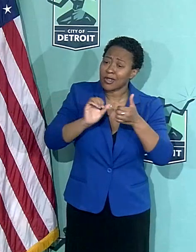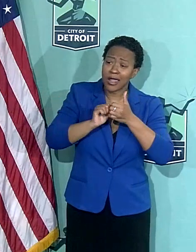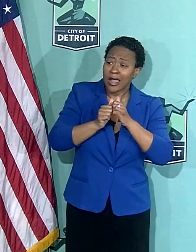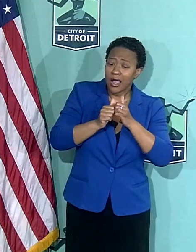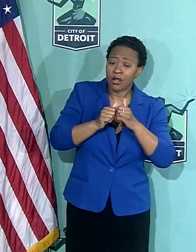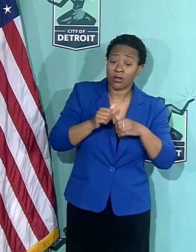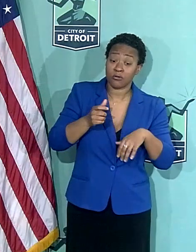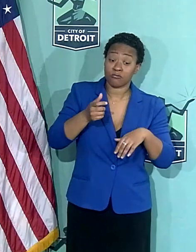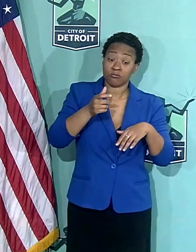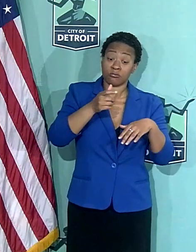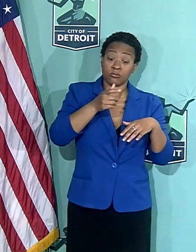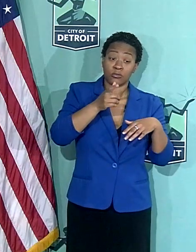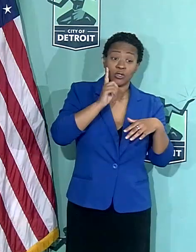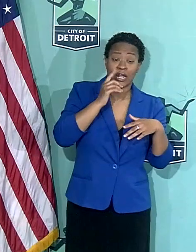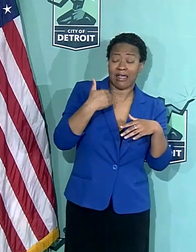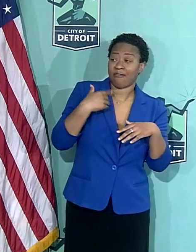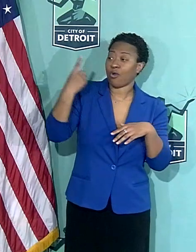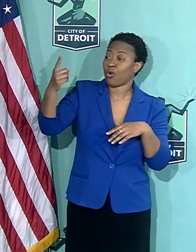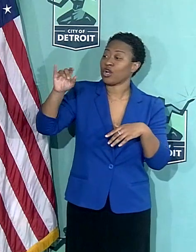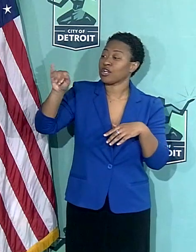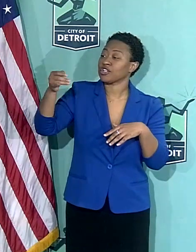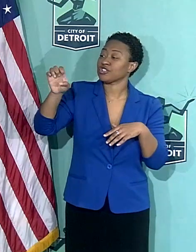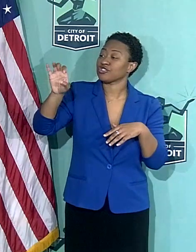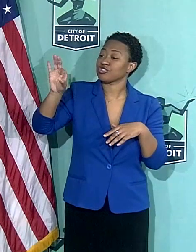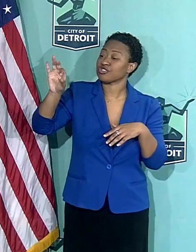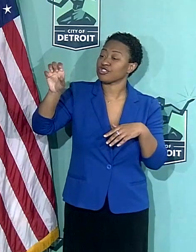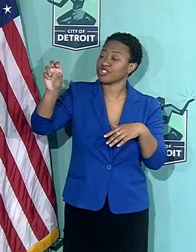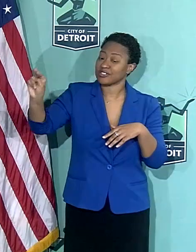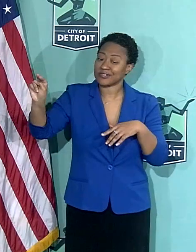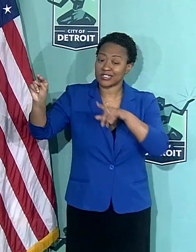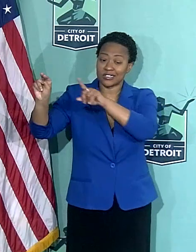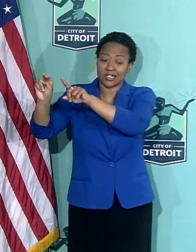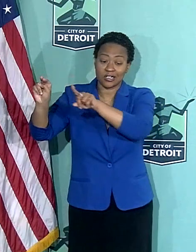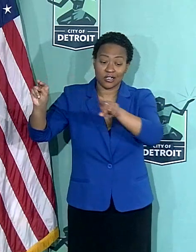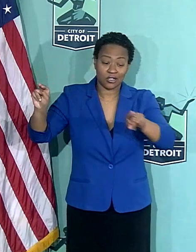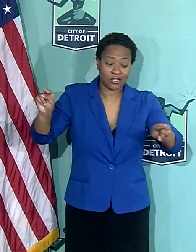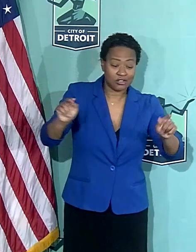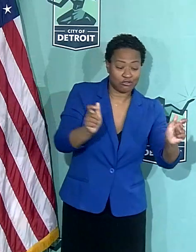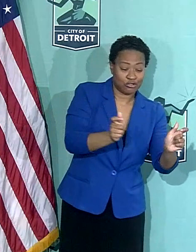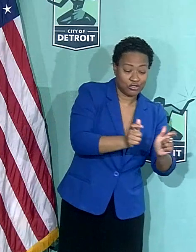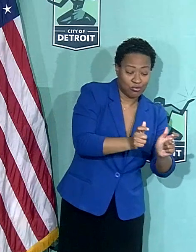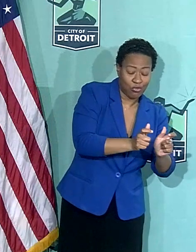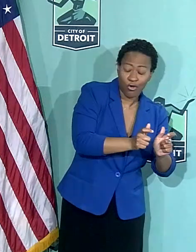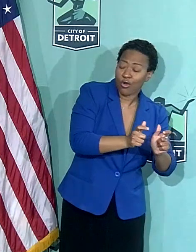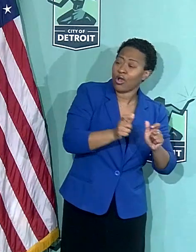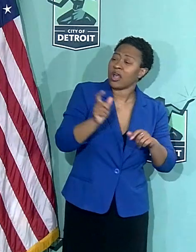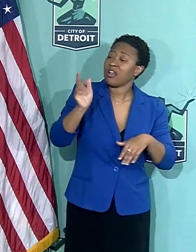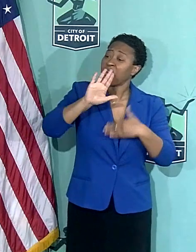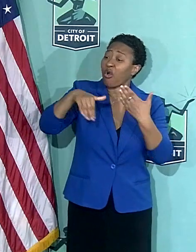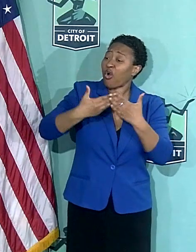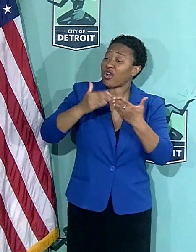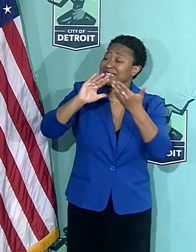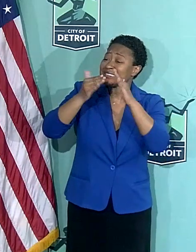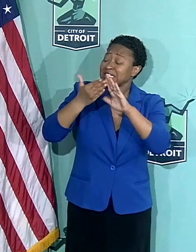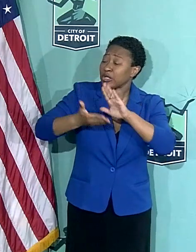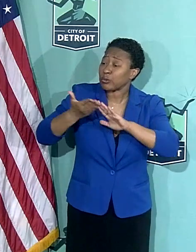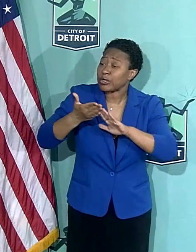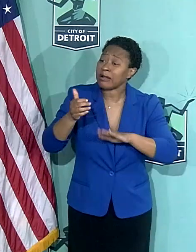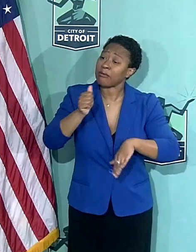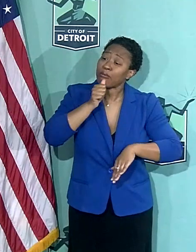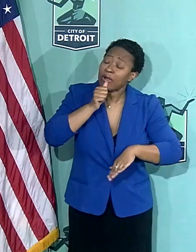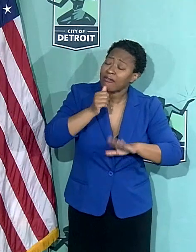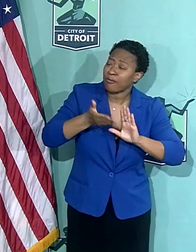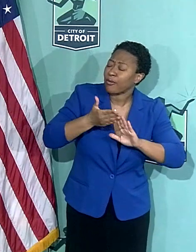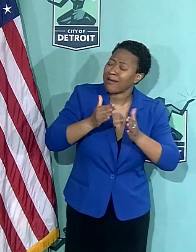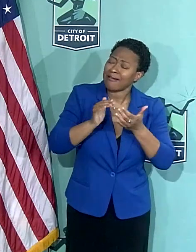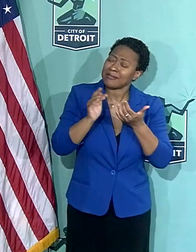Sheridan 1 and 2 on Jefferson all the way down to a smaller facility, and are they all city-run? Are they privately run? Can